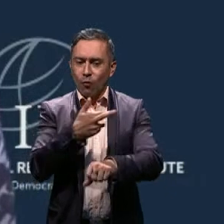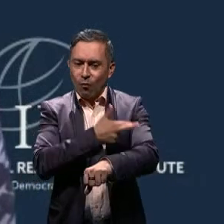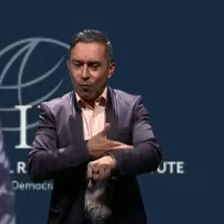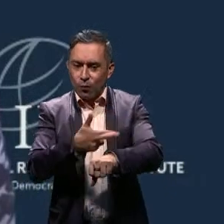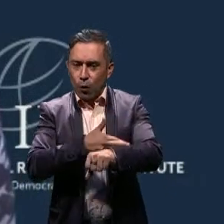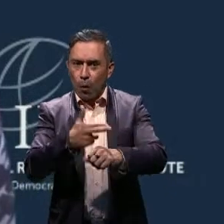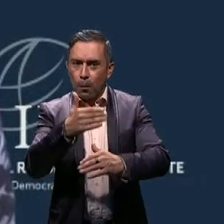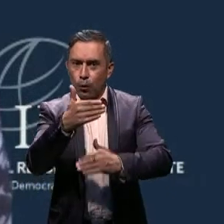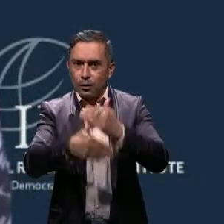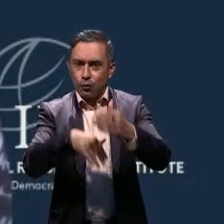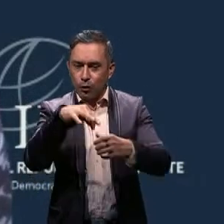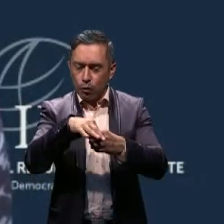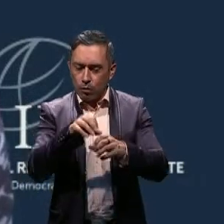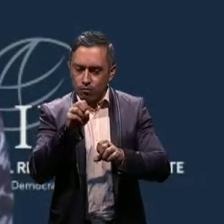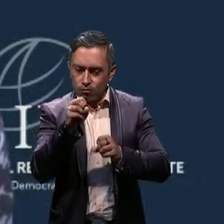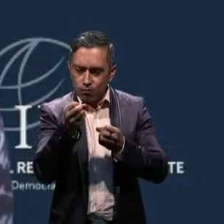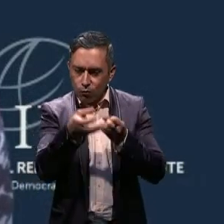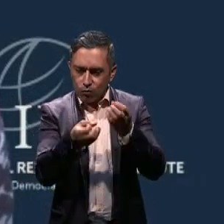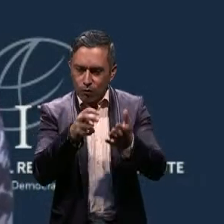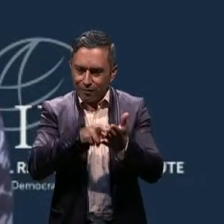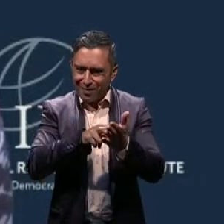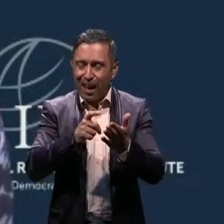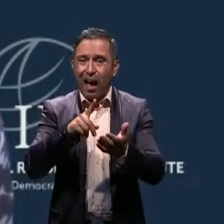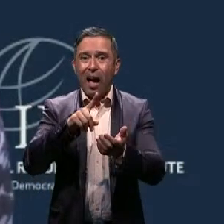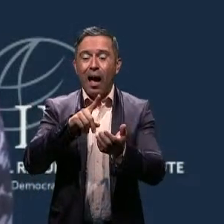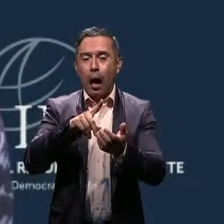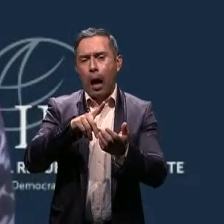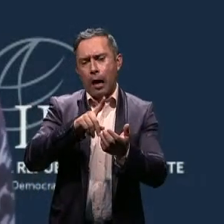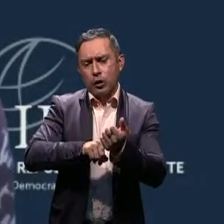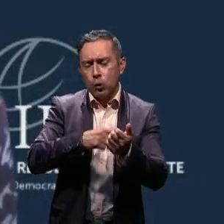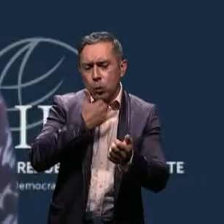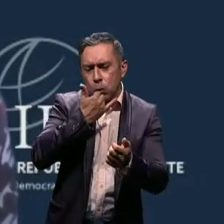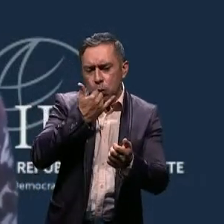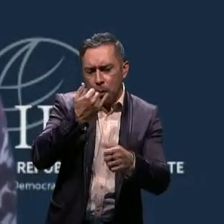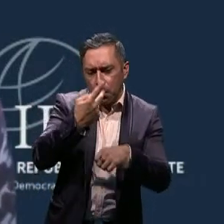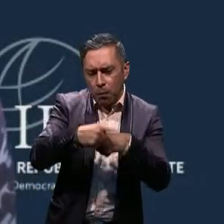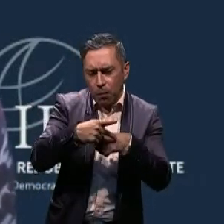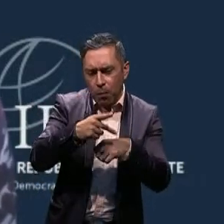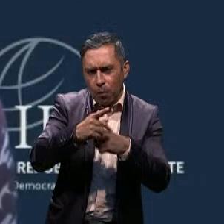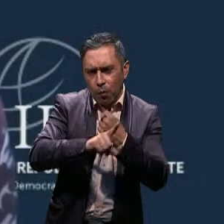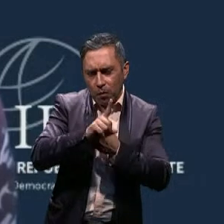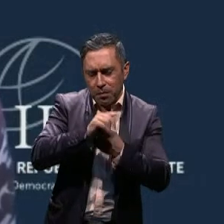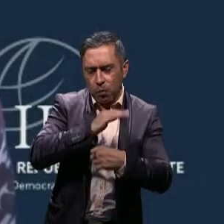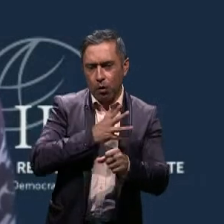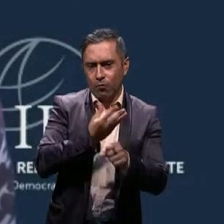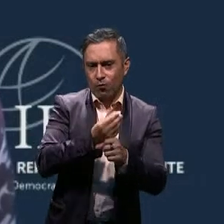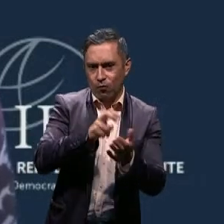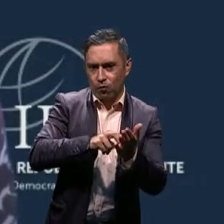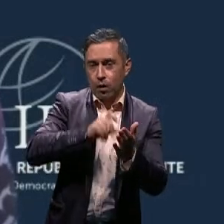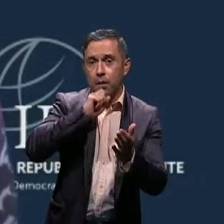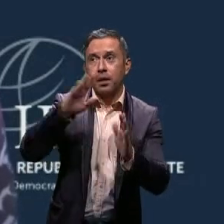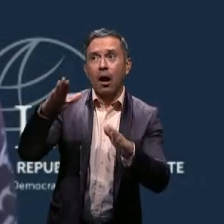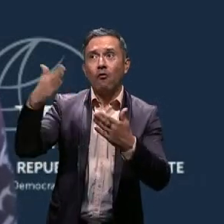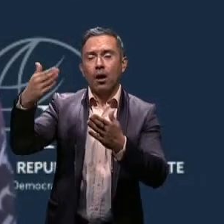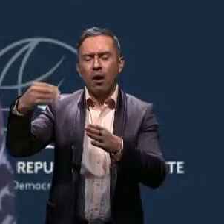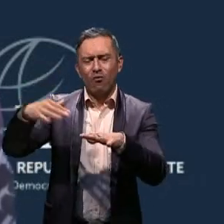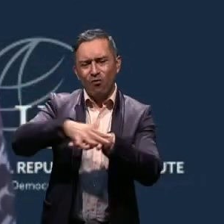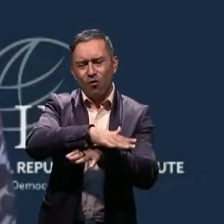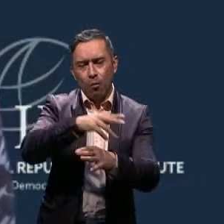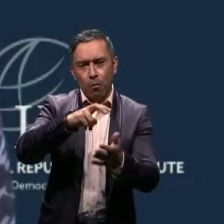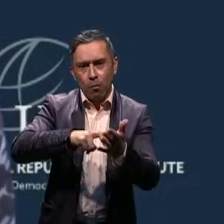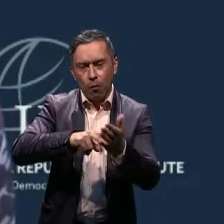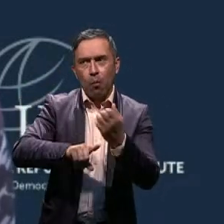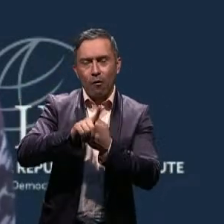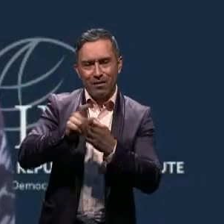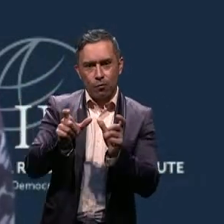innovative approaches. IRI is protecting these electoral processes against the internal and external